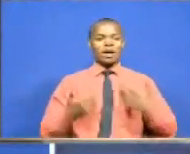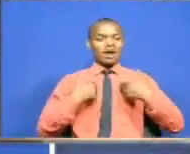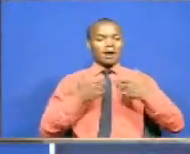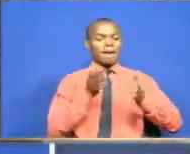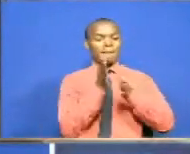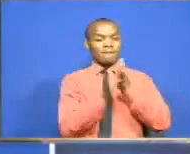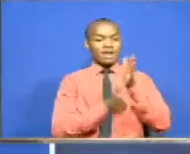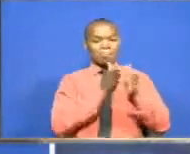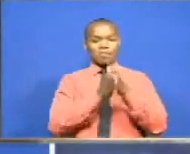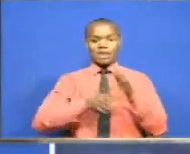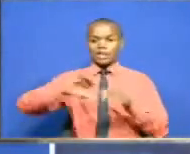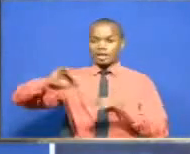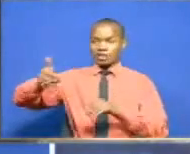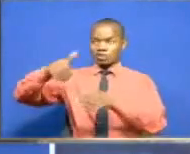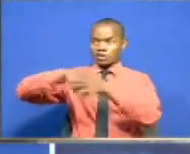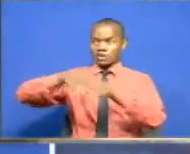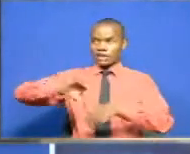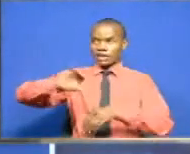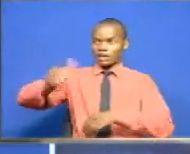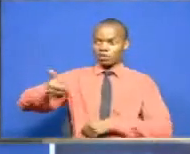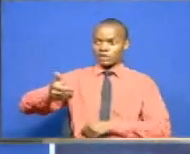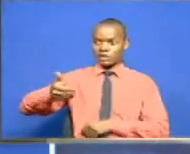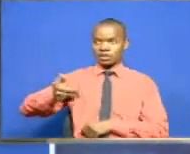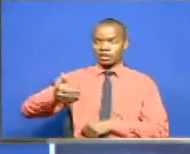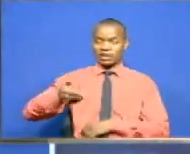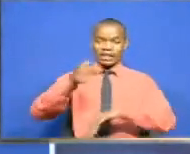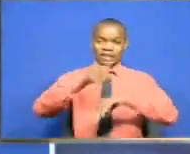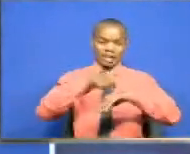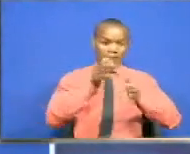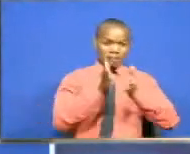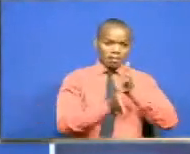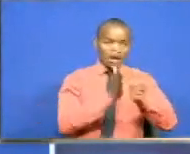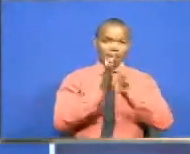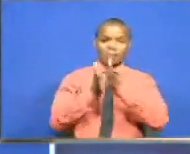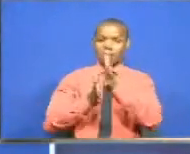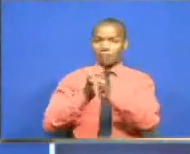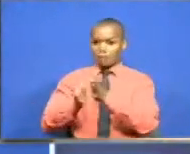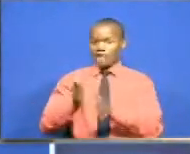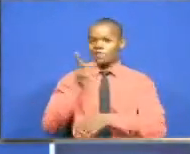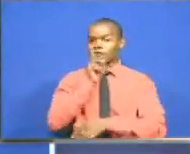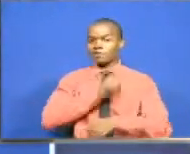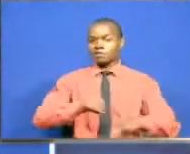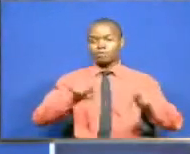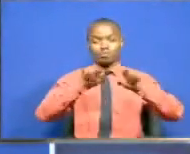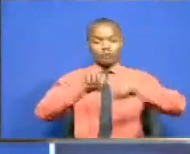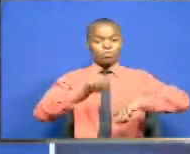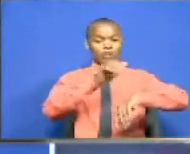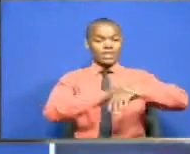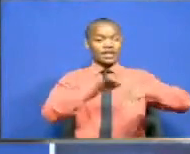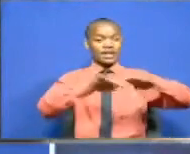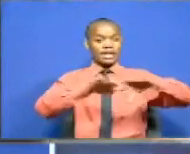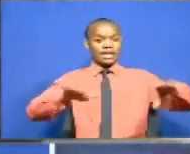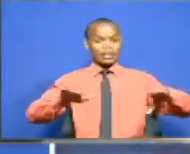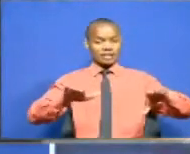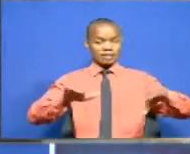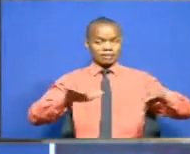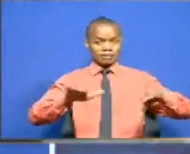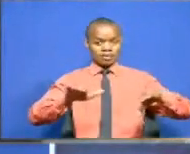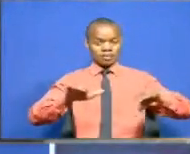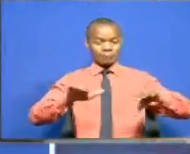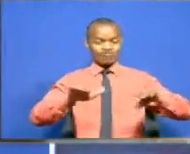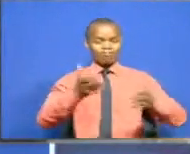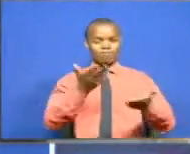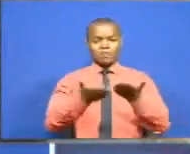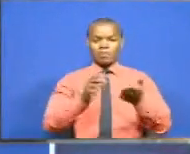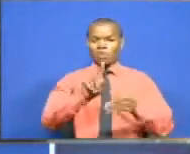county. And for town planning, you could find a smaller piece of land, smaller than an eighth or a quarter and all